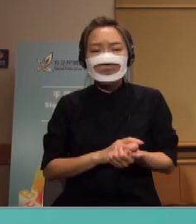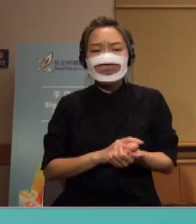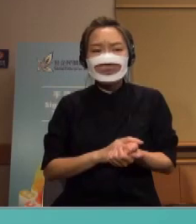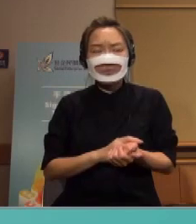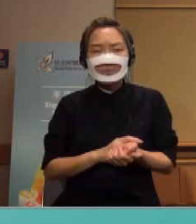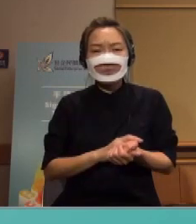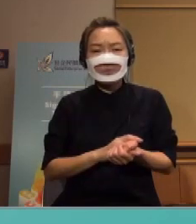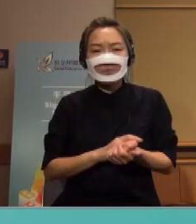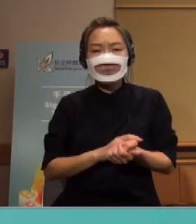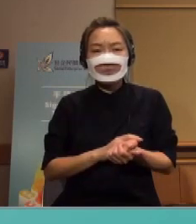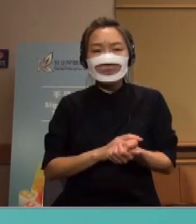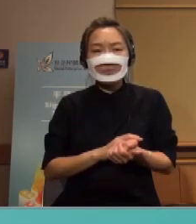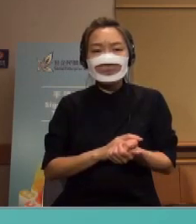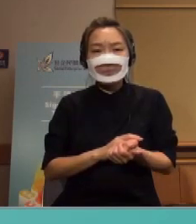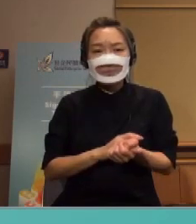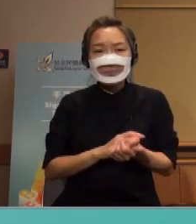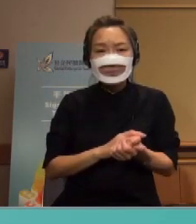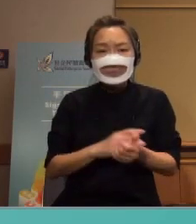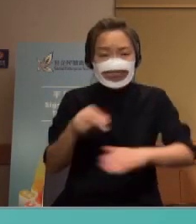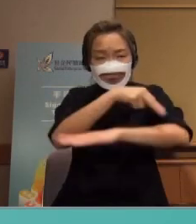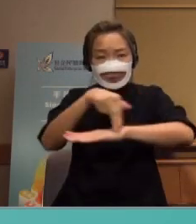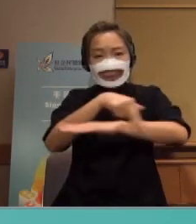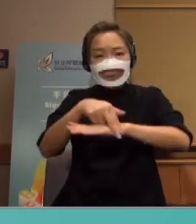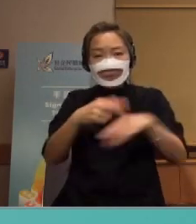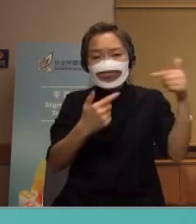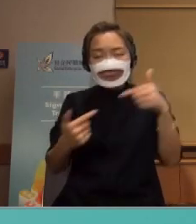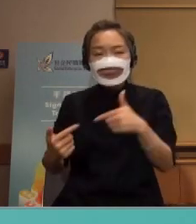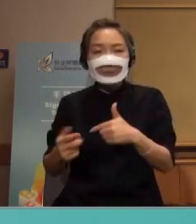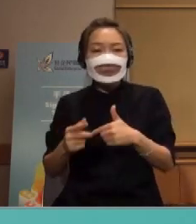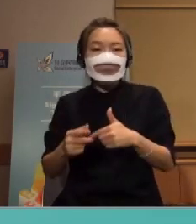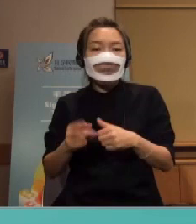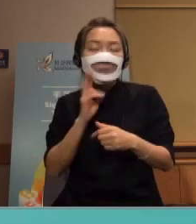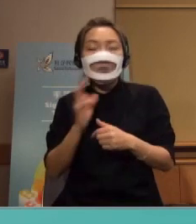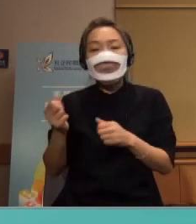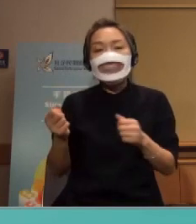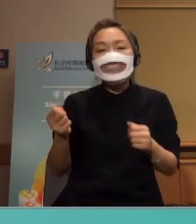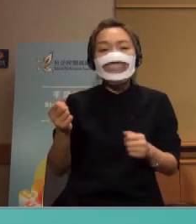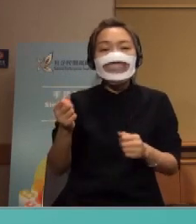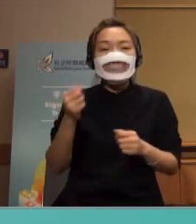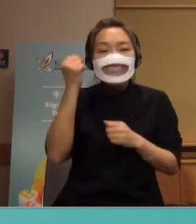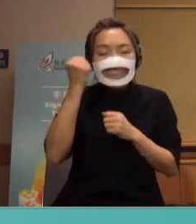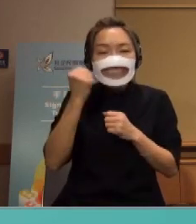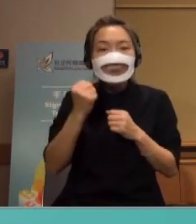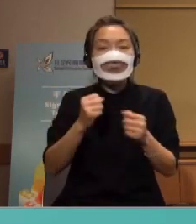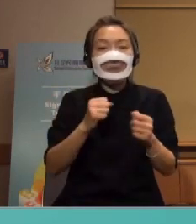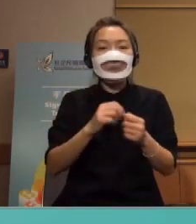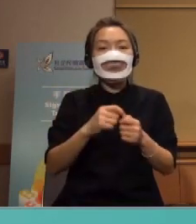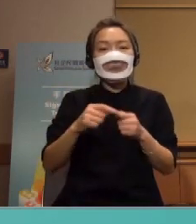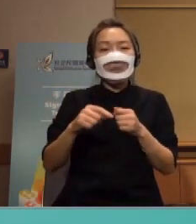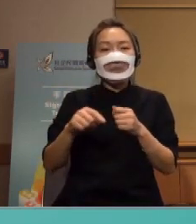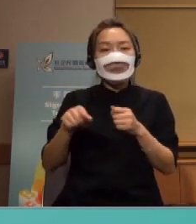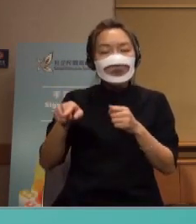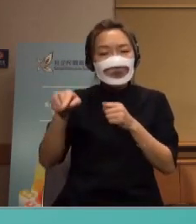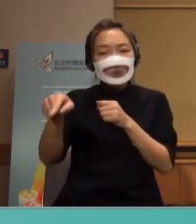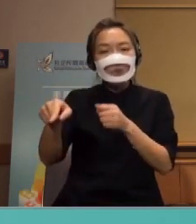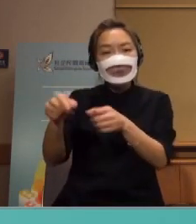30% underwater. Like, who's going to pay for this? And if you are a developed country, you are Europe, you're United States,